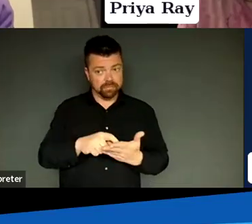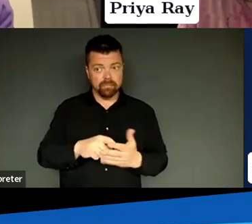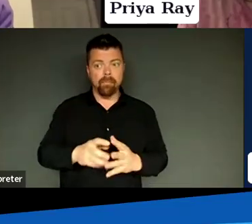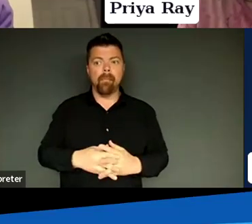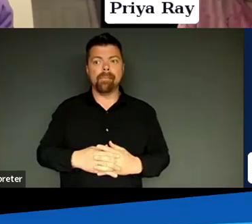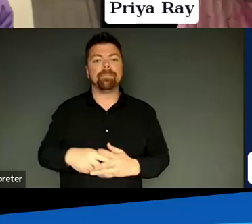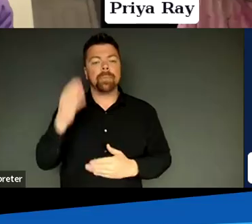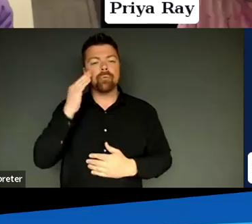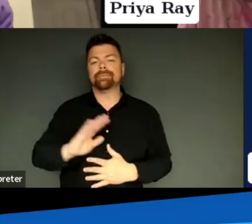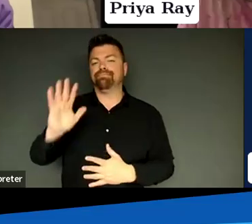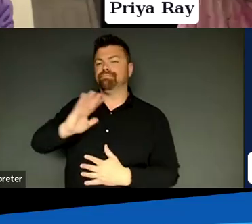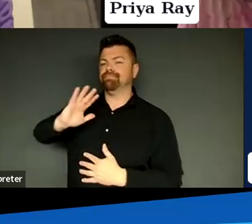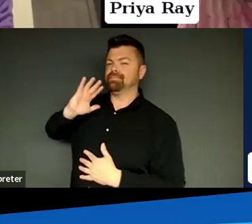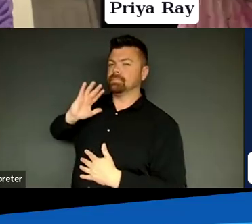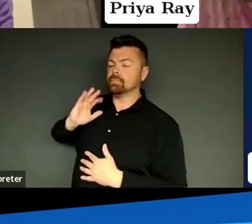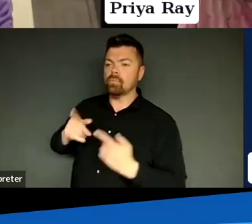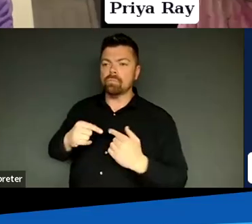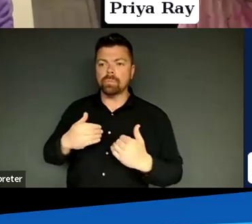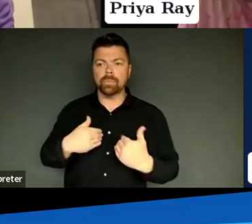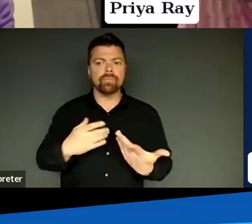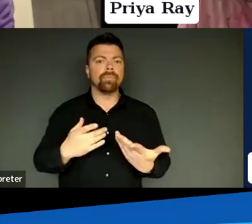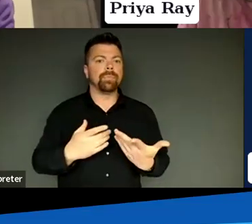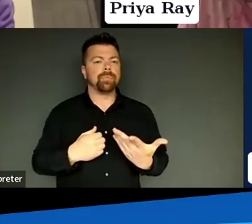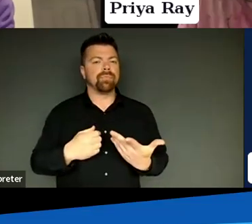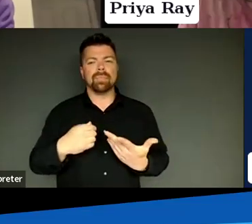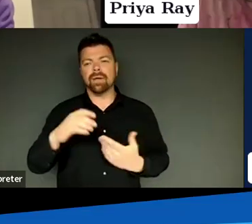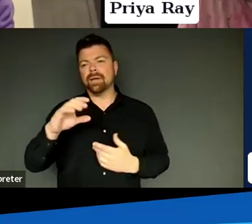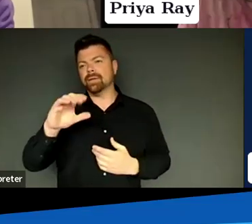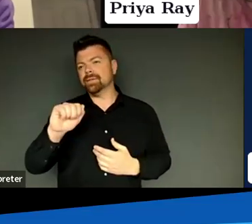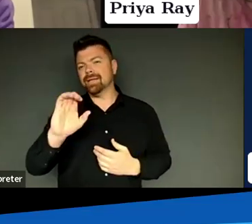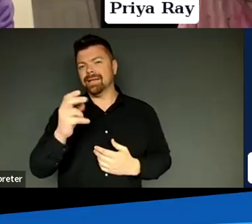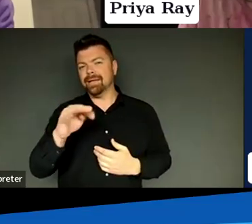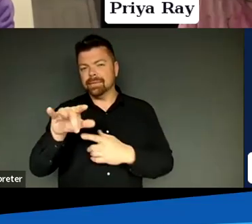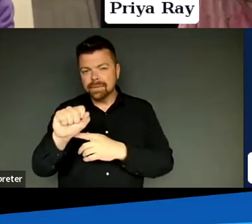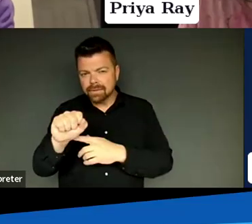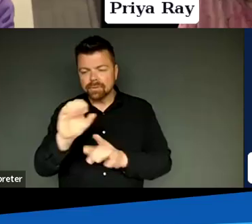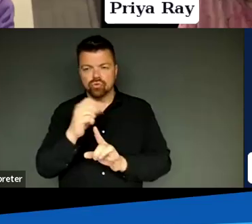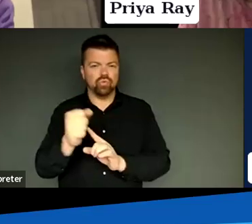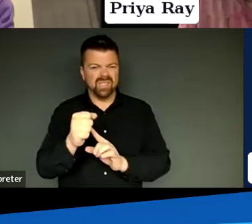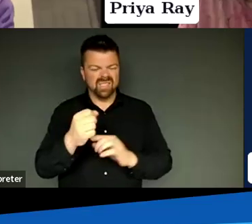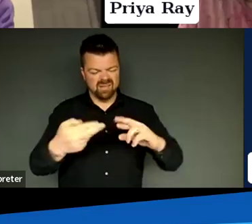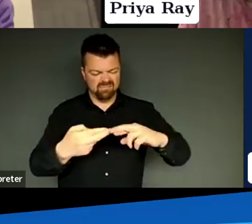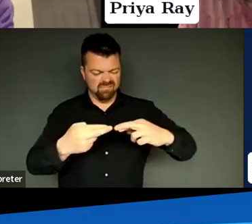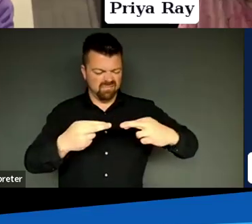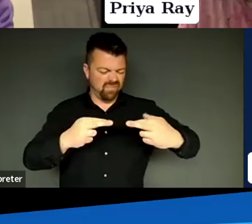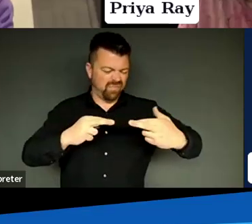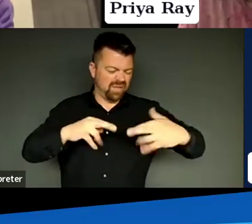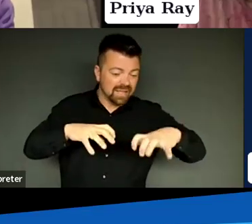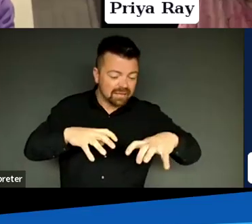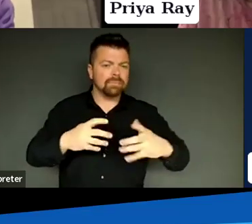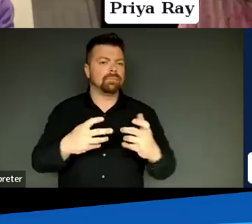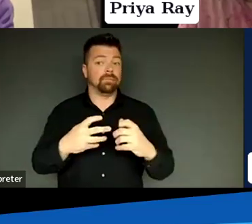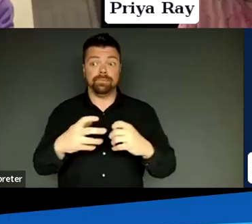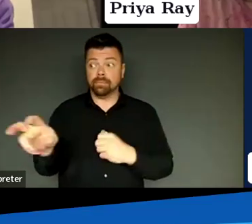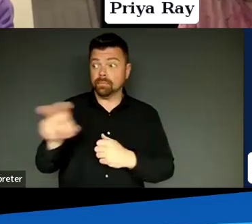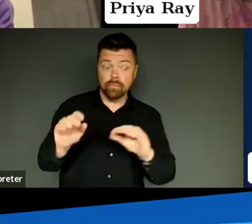I know back in the days when you have that Achilles situation that's tightening up and stopping you from doing your transfers and stuff,